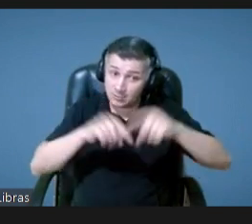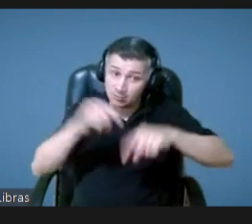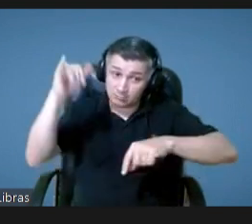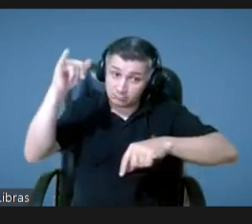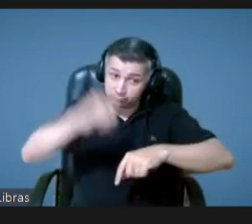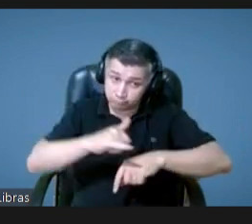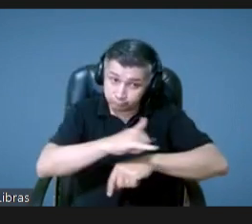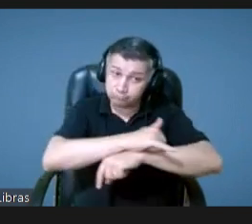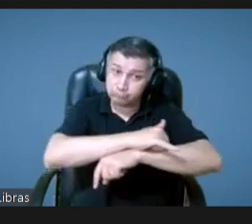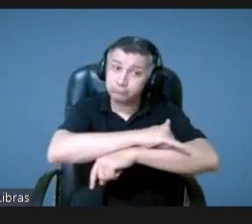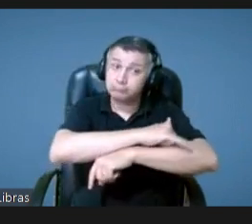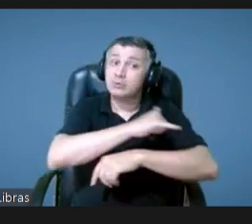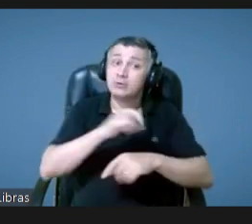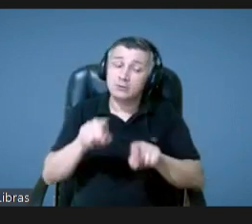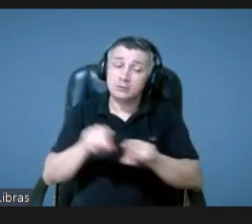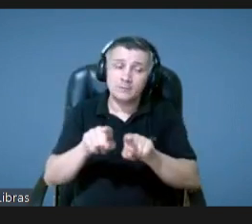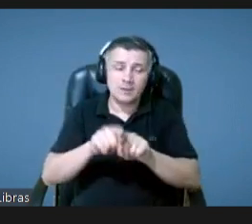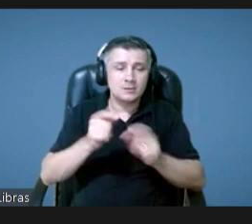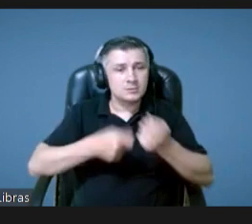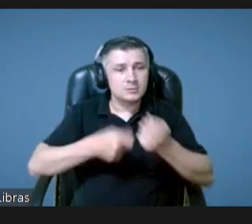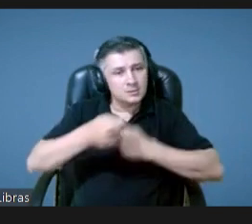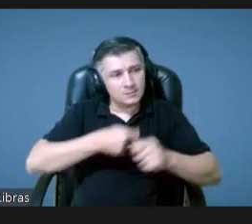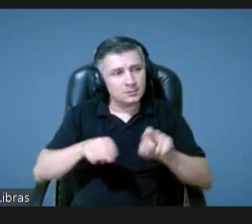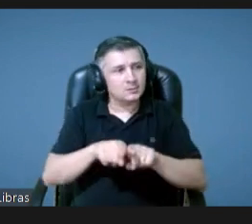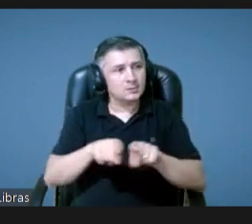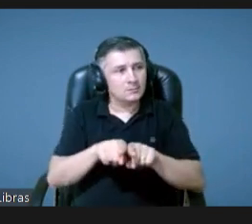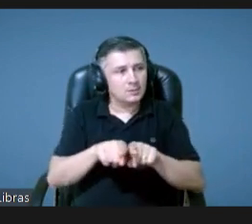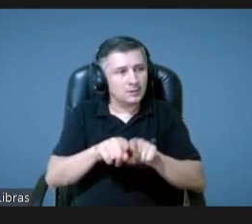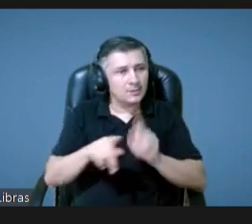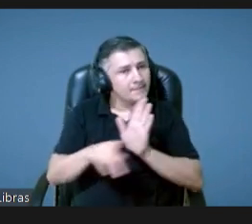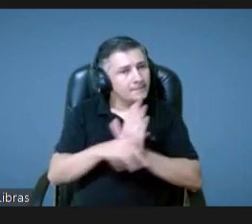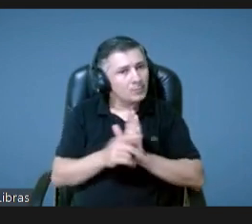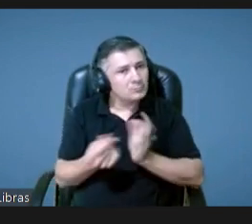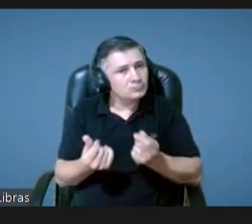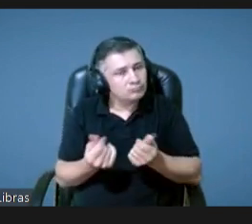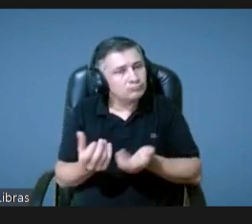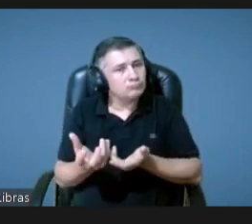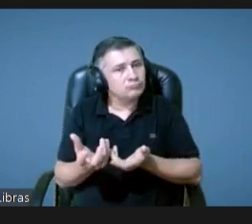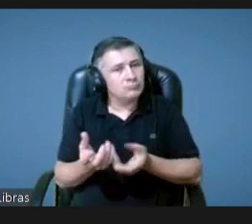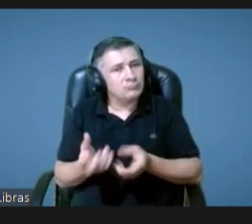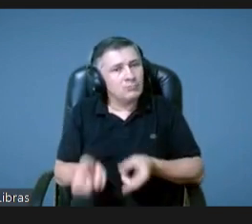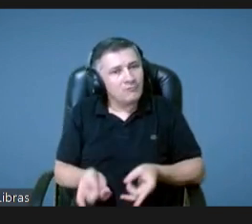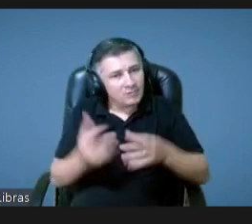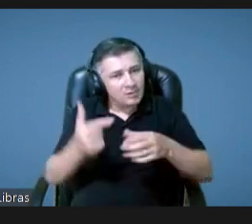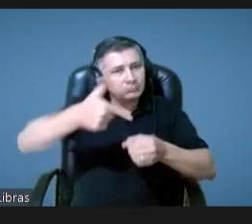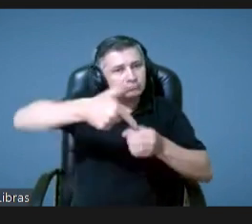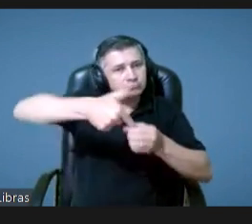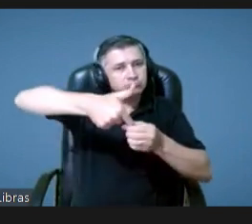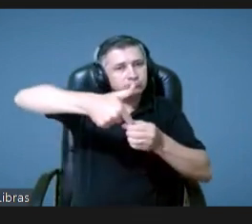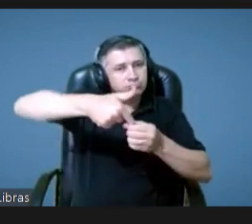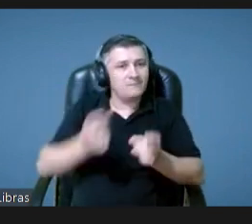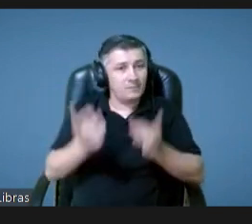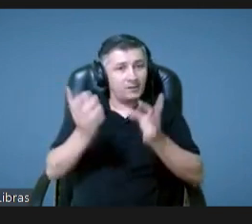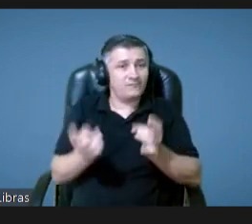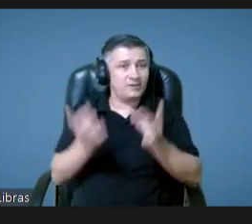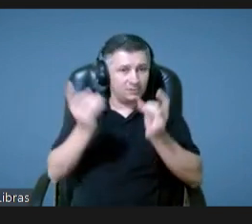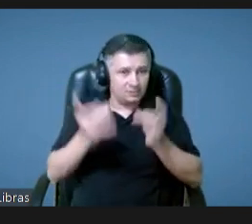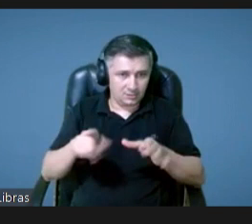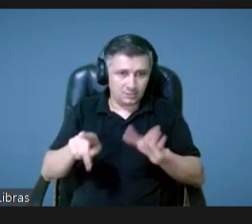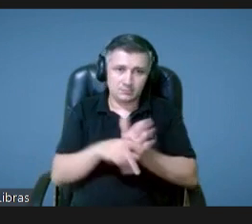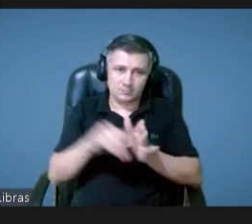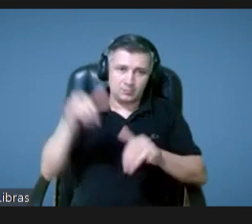should also see a growth in terms of the services, airport services, and the revenue